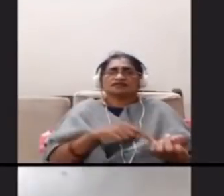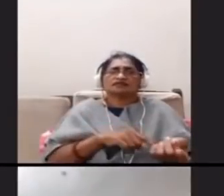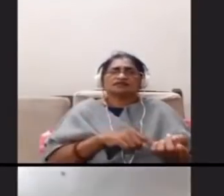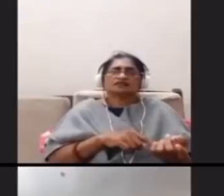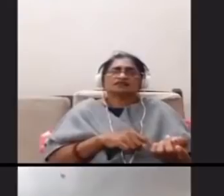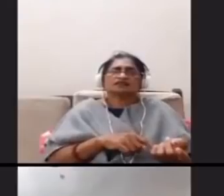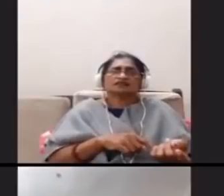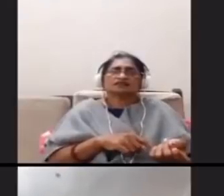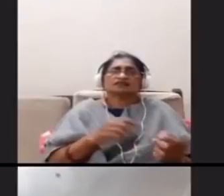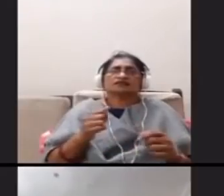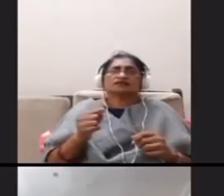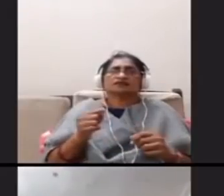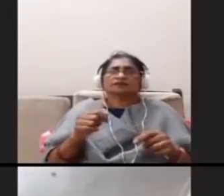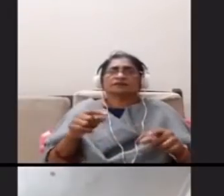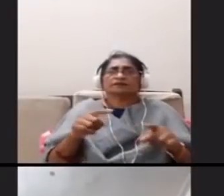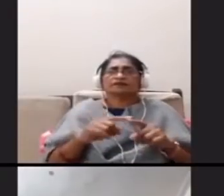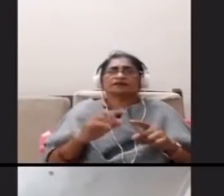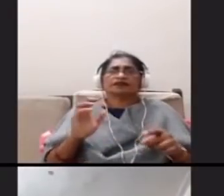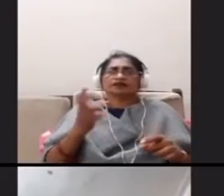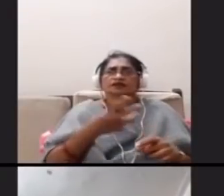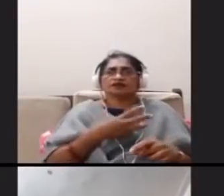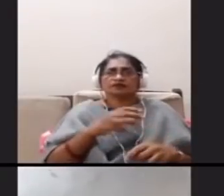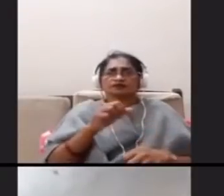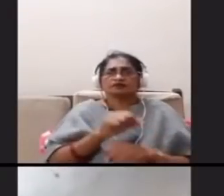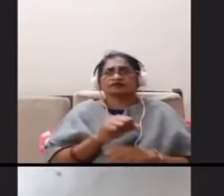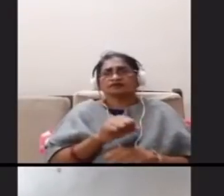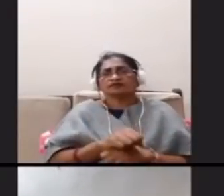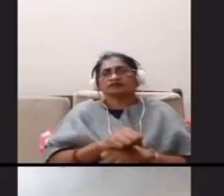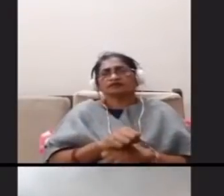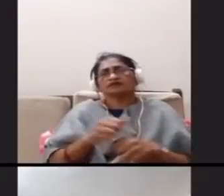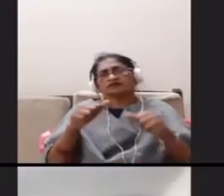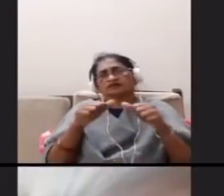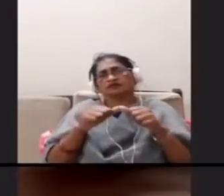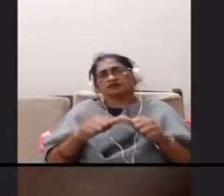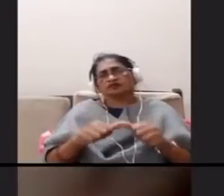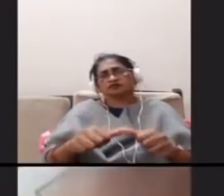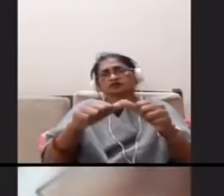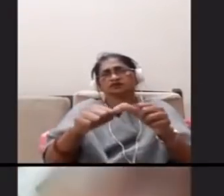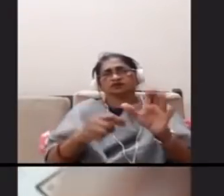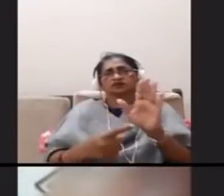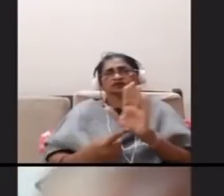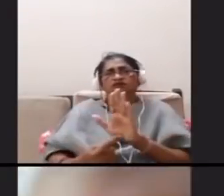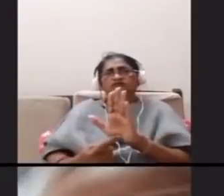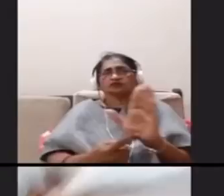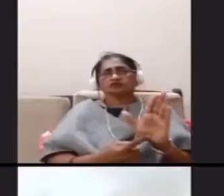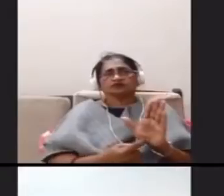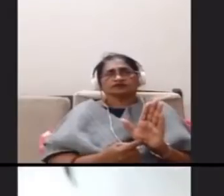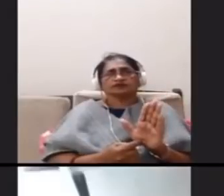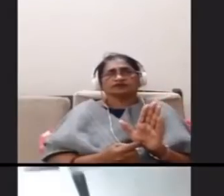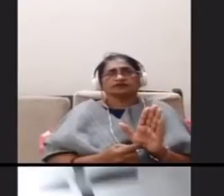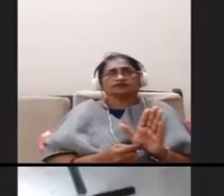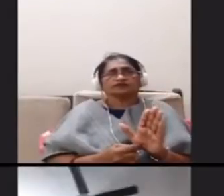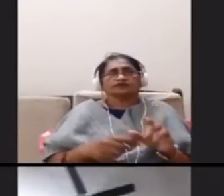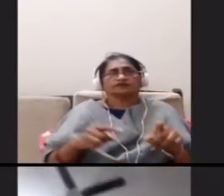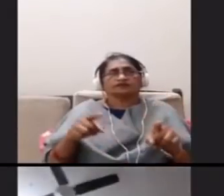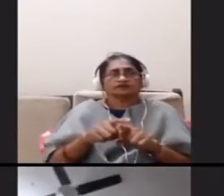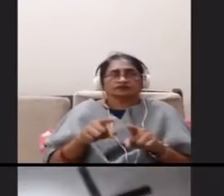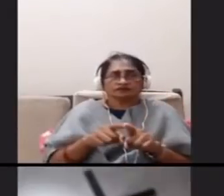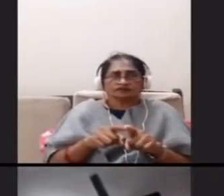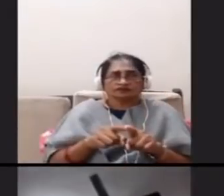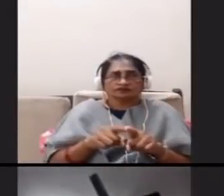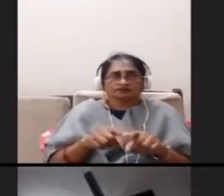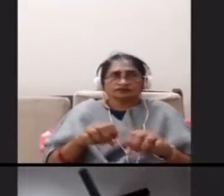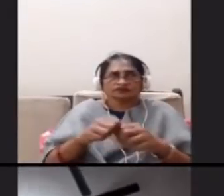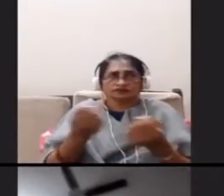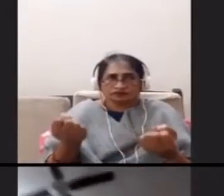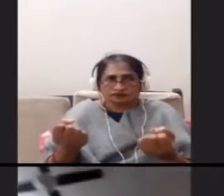charity. So our work, therefore, is to continuously prove and provide narratives to the contrary, and to break the glass ceilings